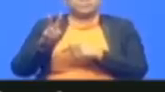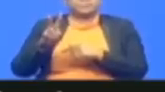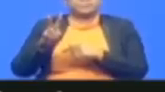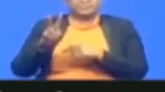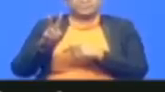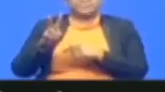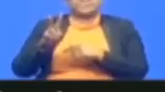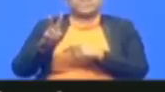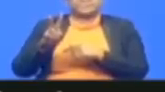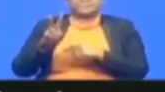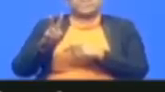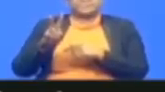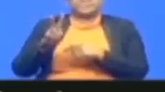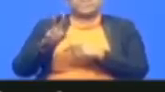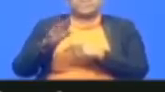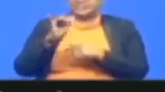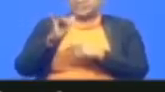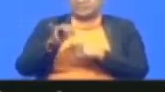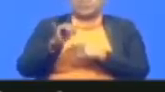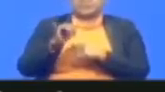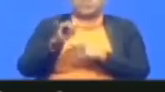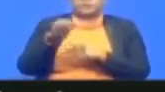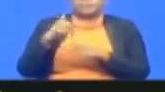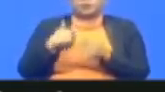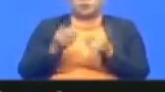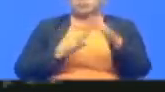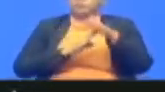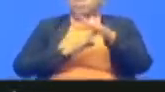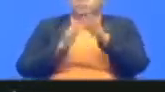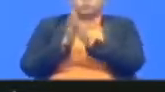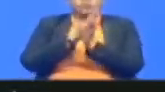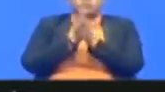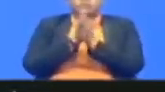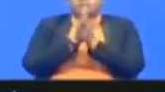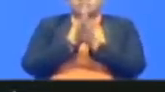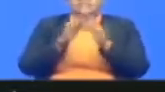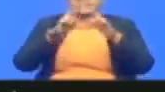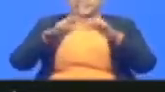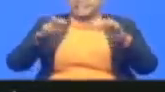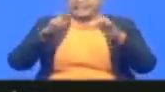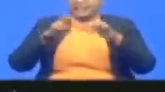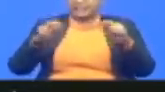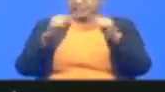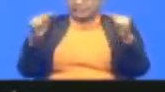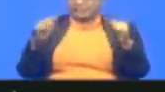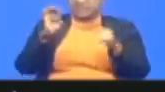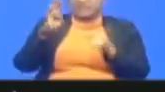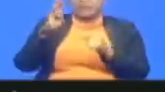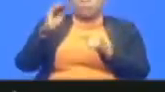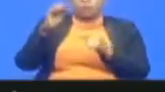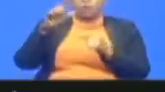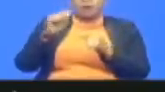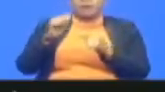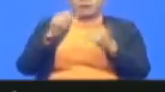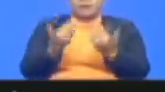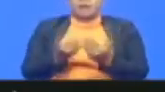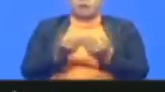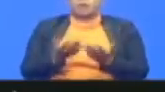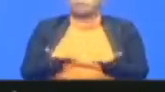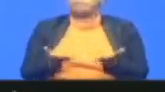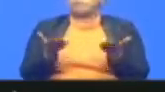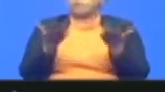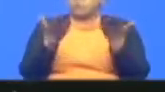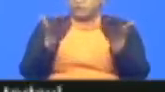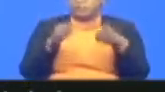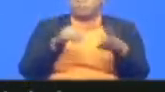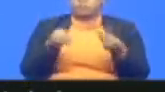Right, let's bring you the update from another of our top stories tonight. And screening against the Ebola virus has been intensified at the